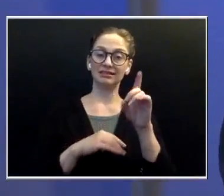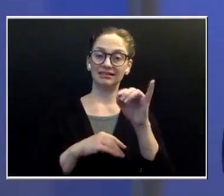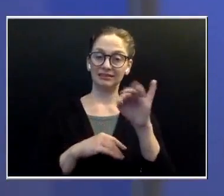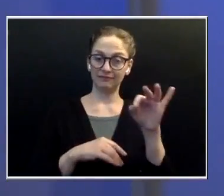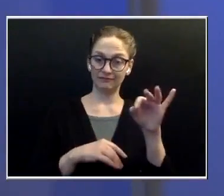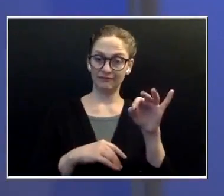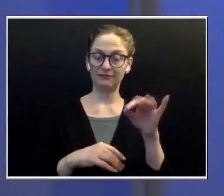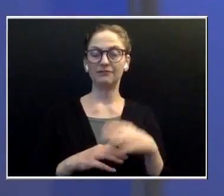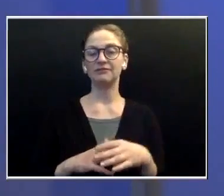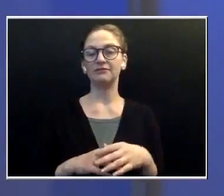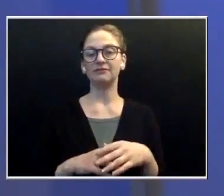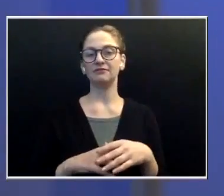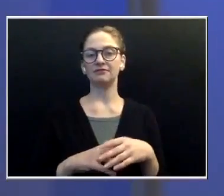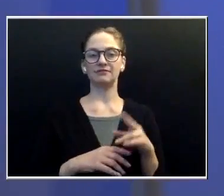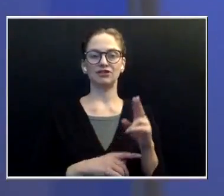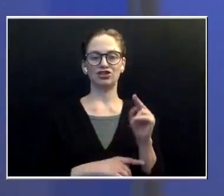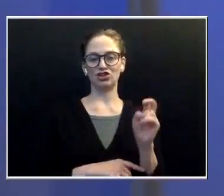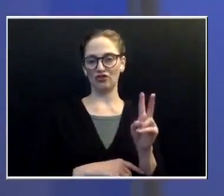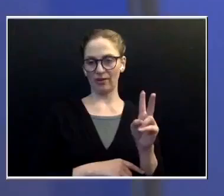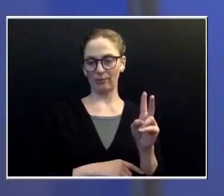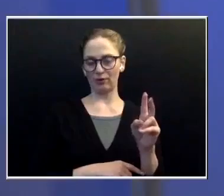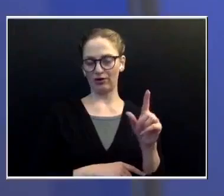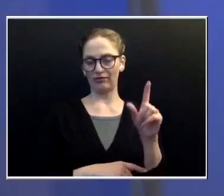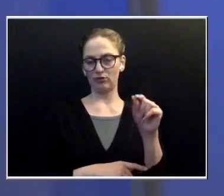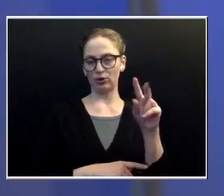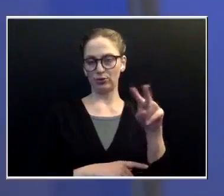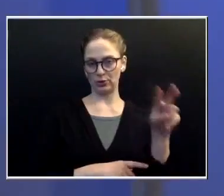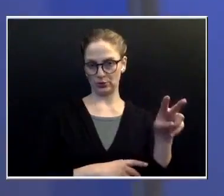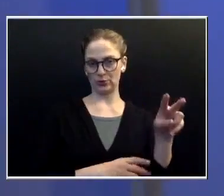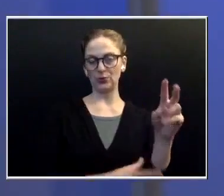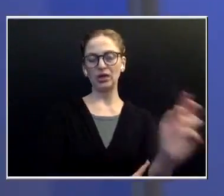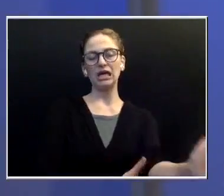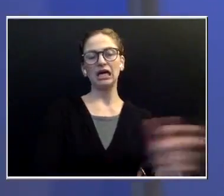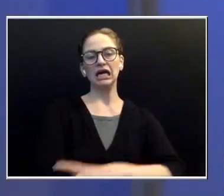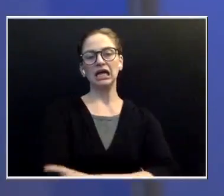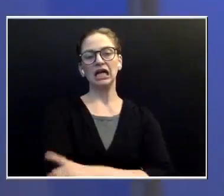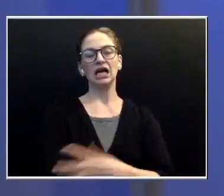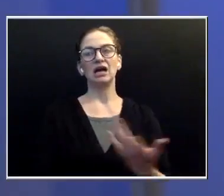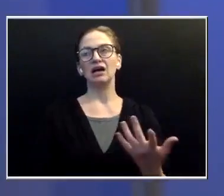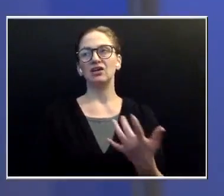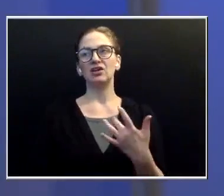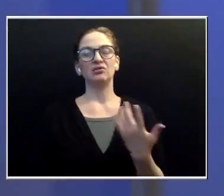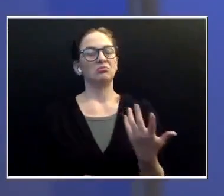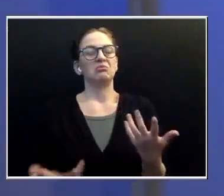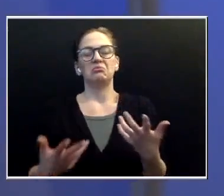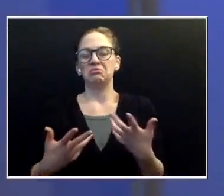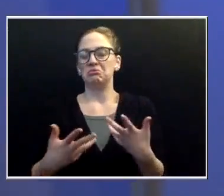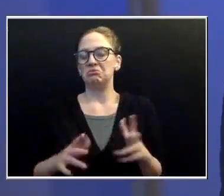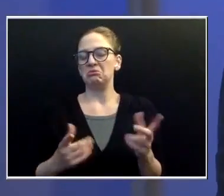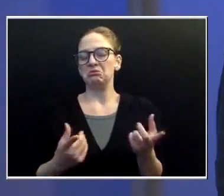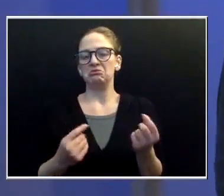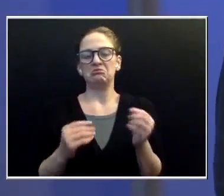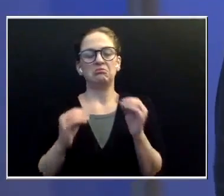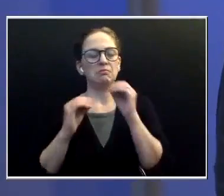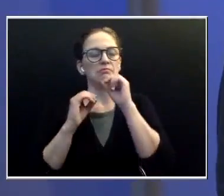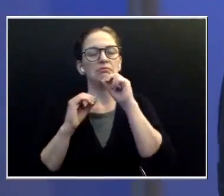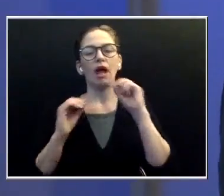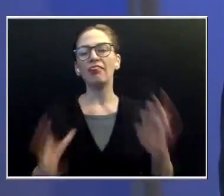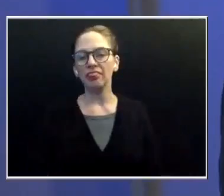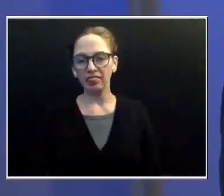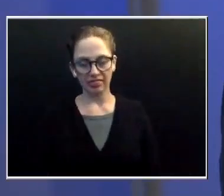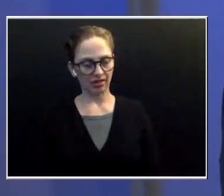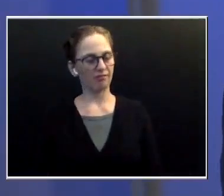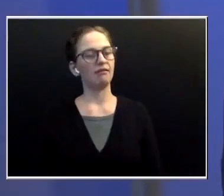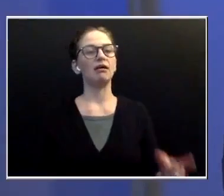of 22, you just don't feel like doing anything. You go to the bathroom all the time.